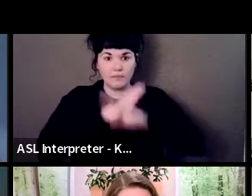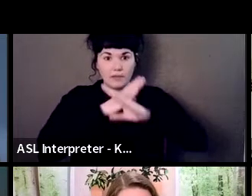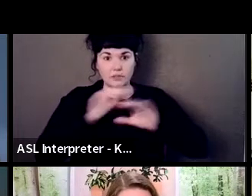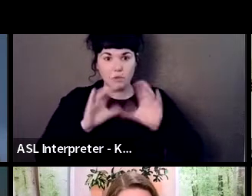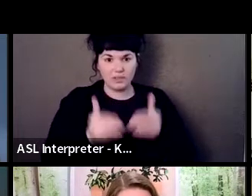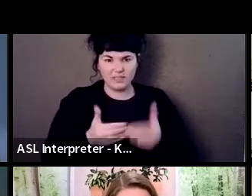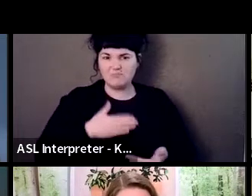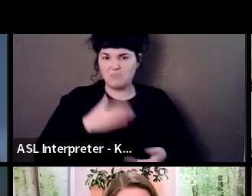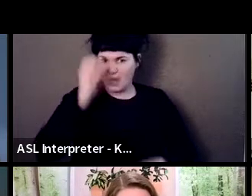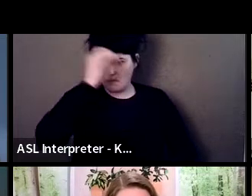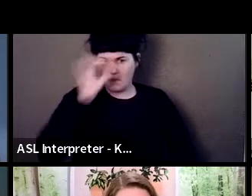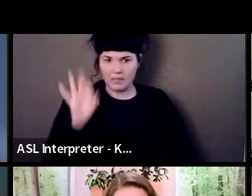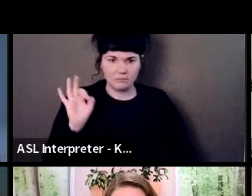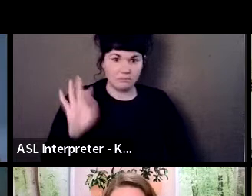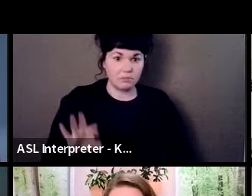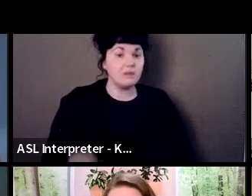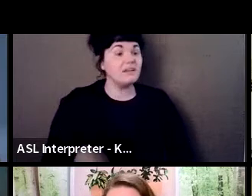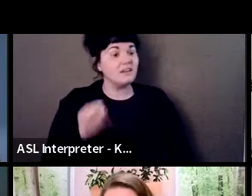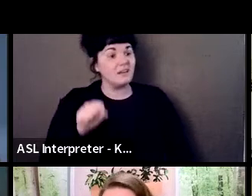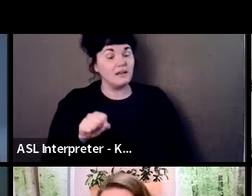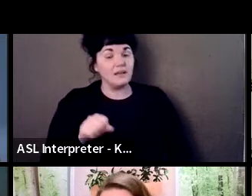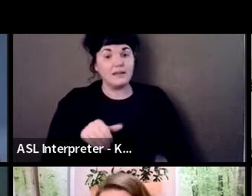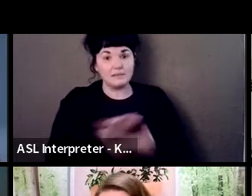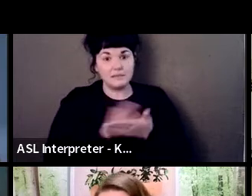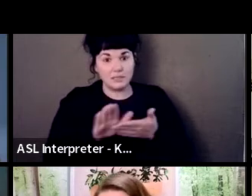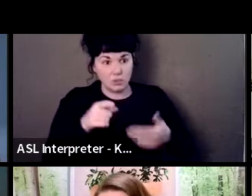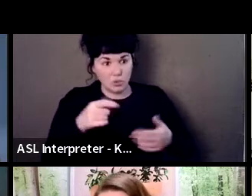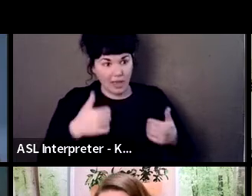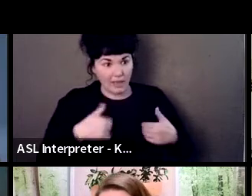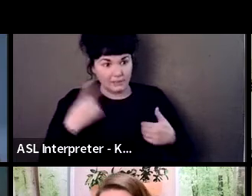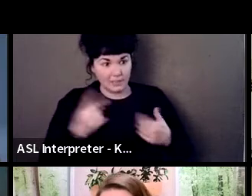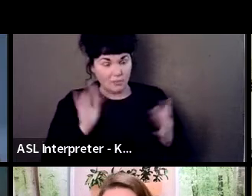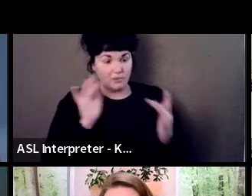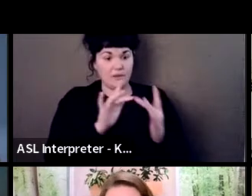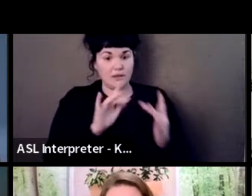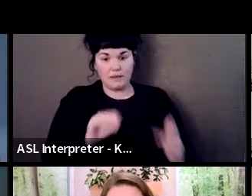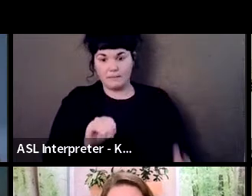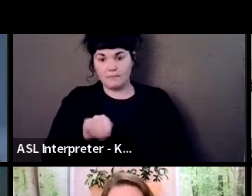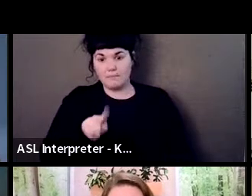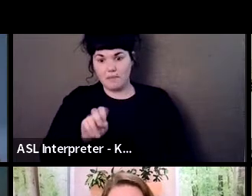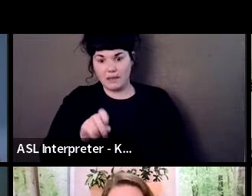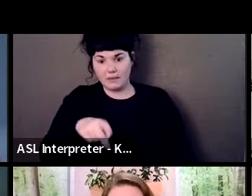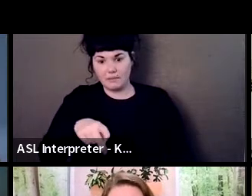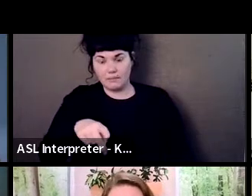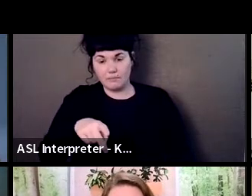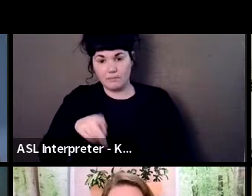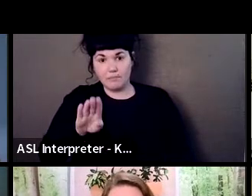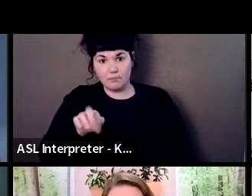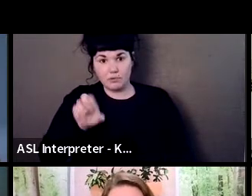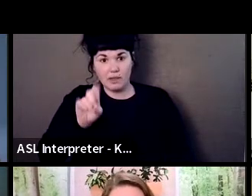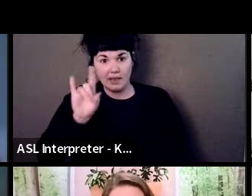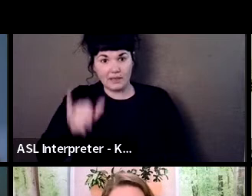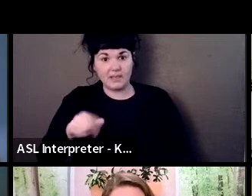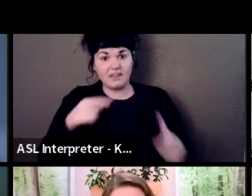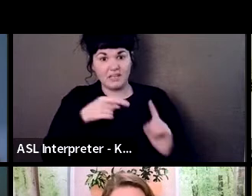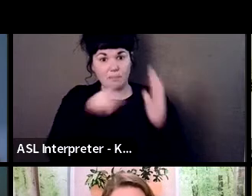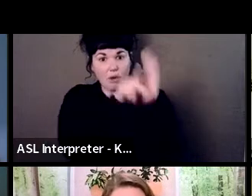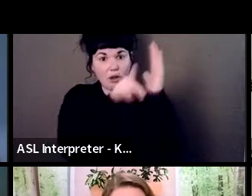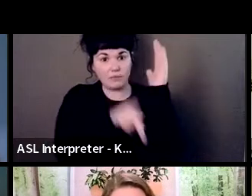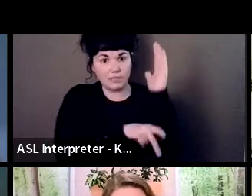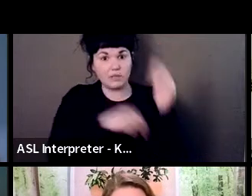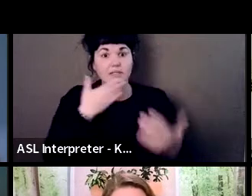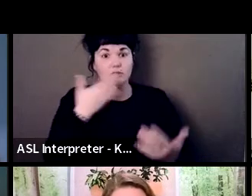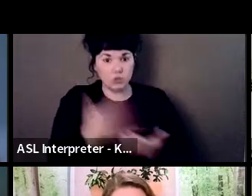I'm glad you had somebody to refer to. And now that we have Mike Brady is now the parliamentarian, and that's good. We have a lawyer who is a parliamentarian, so now